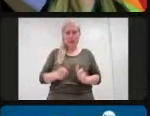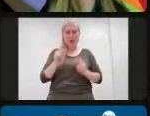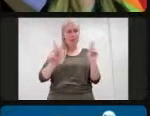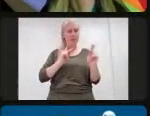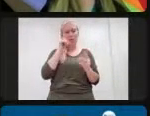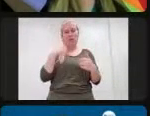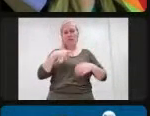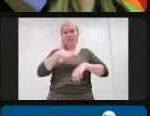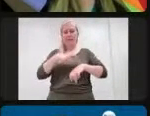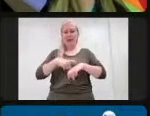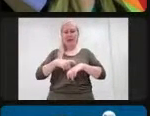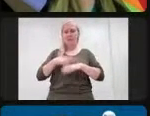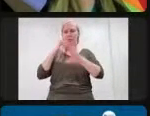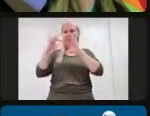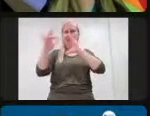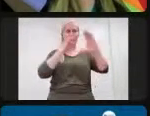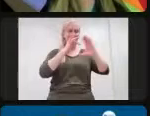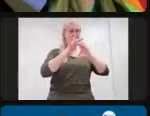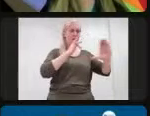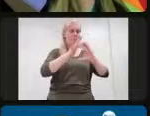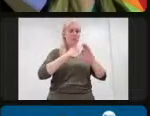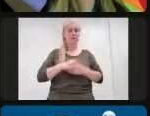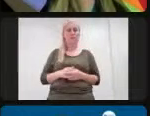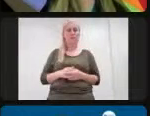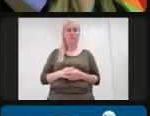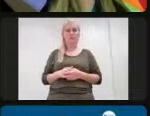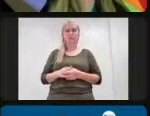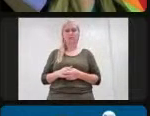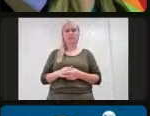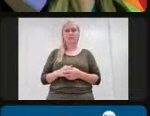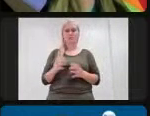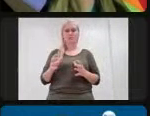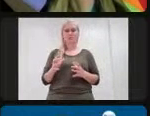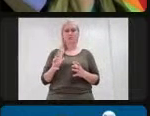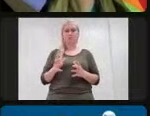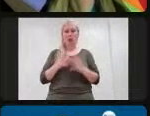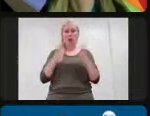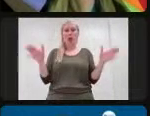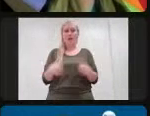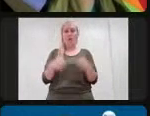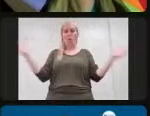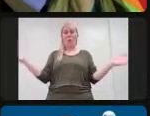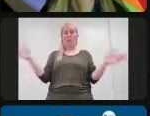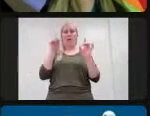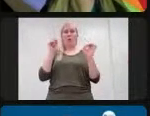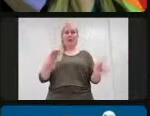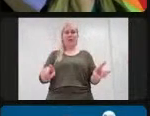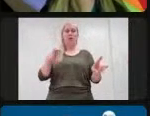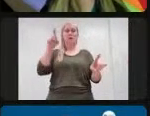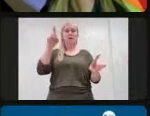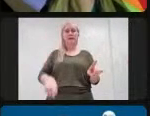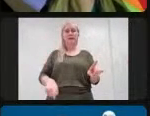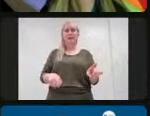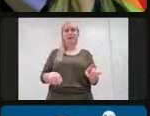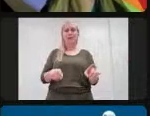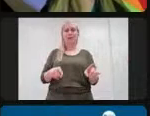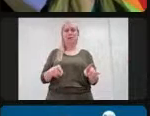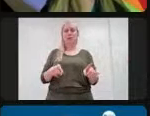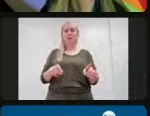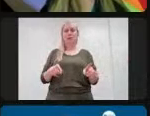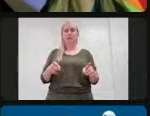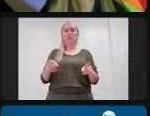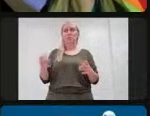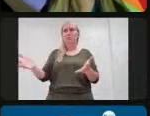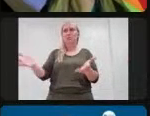even get questions answered. So there is a lot of open questions, which is leading to angst in the community. And when